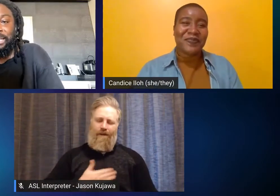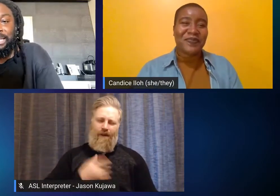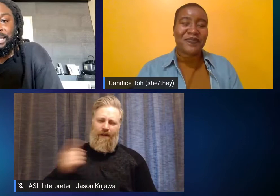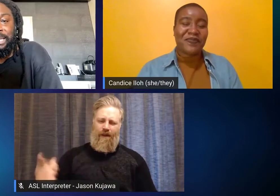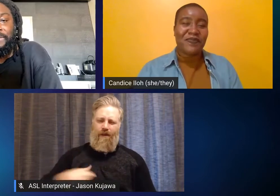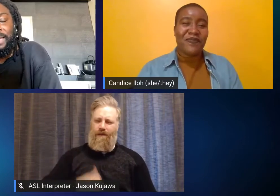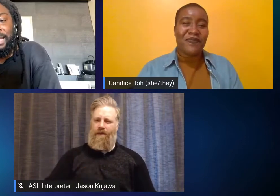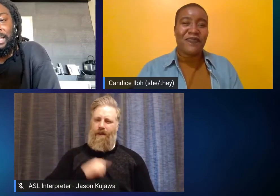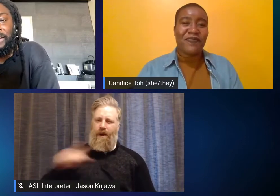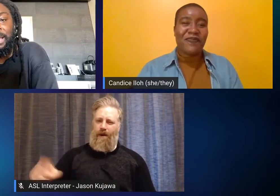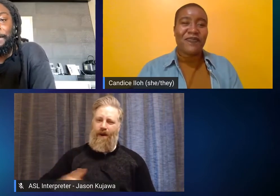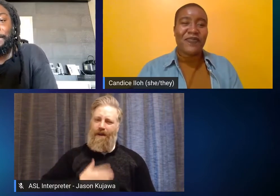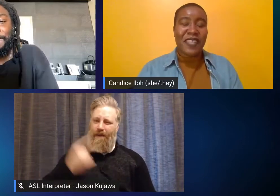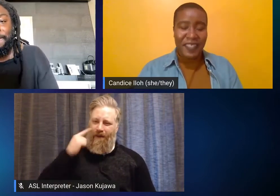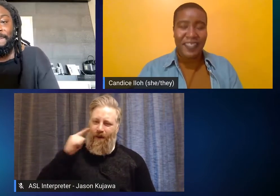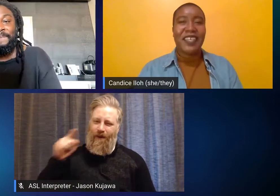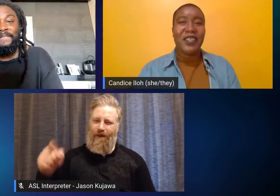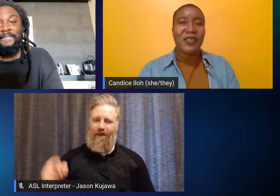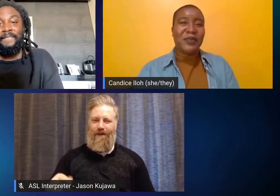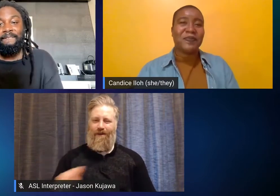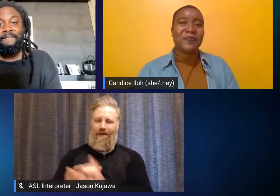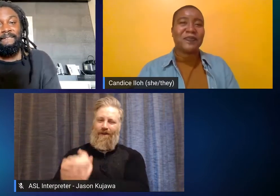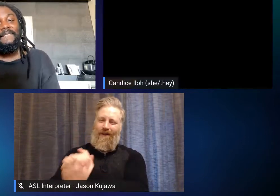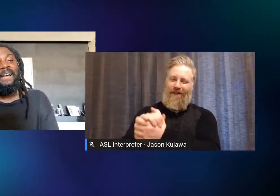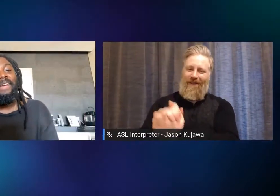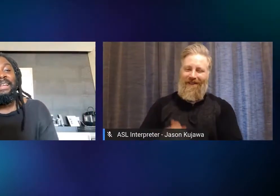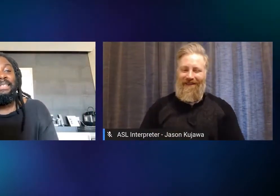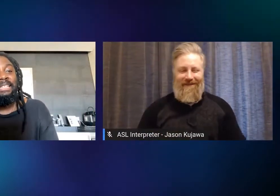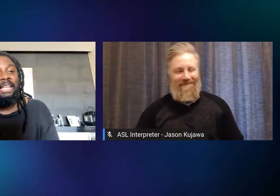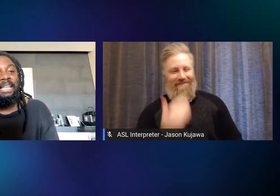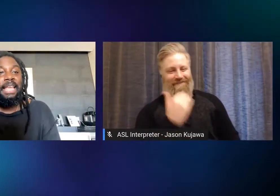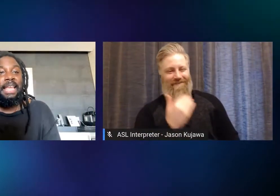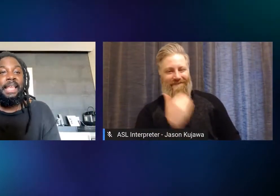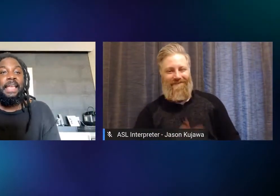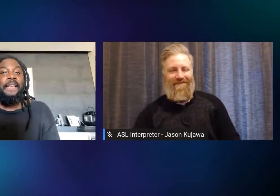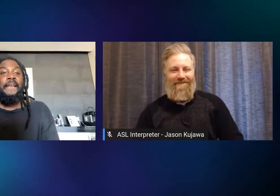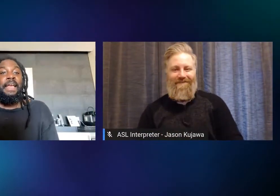you. Congratulations to their fans. All right? Thank you. All right.